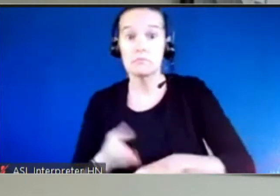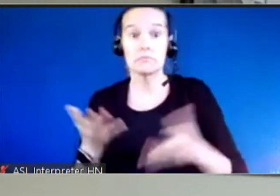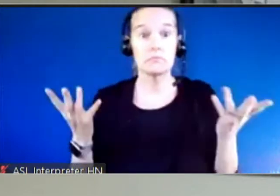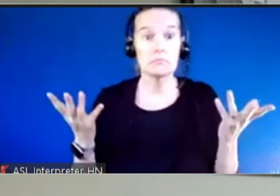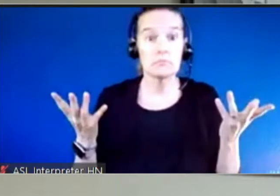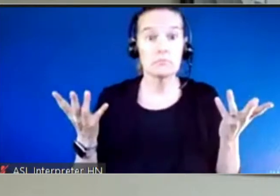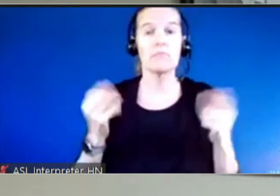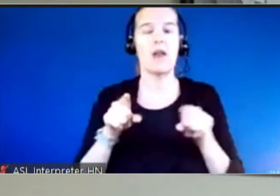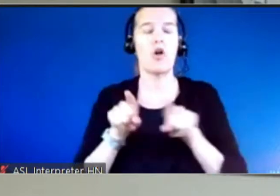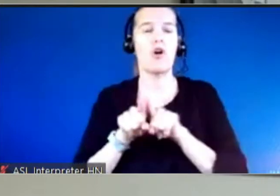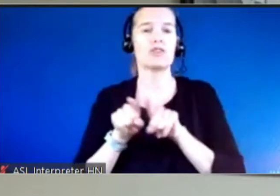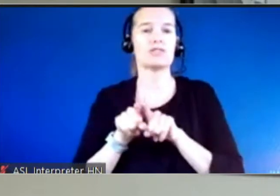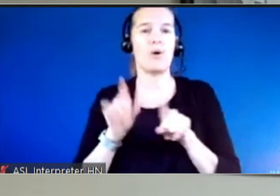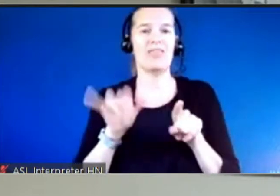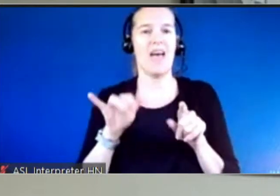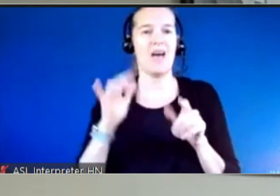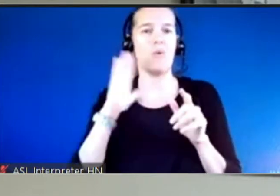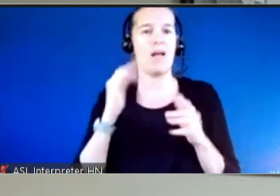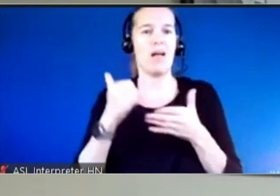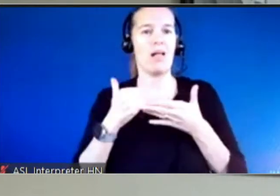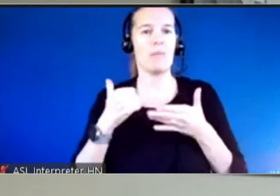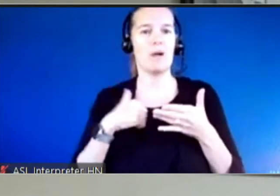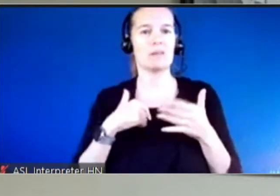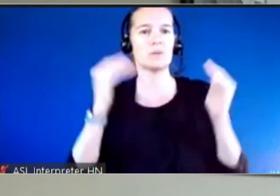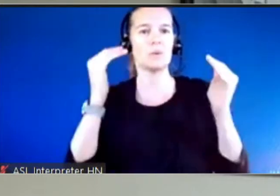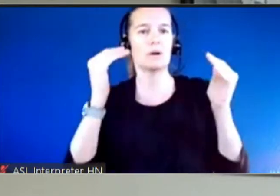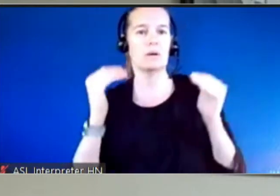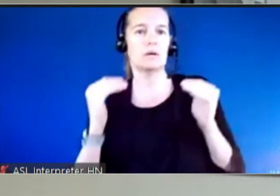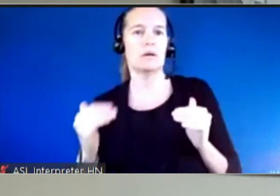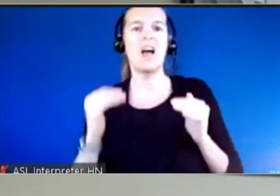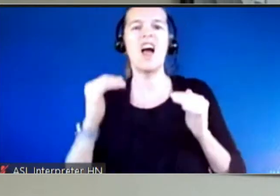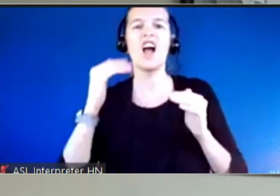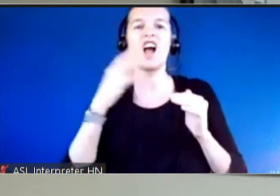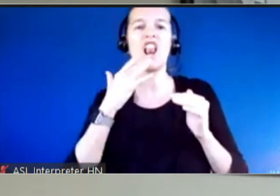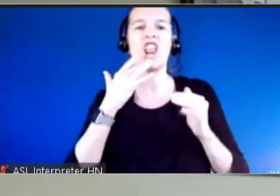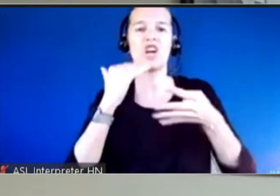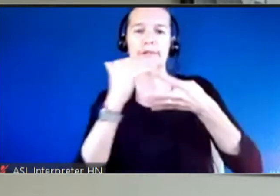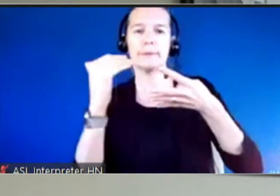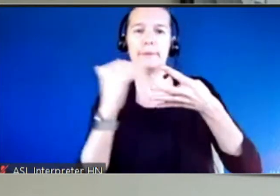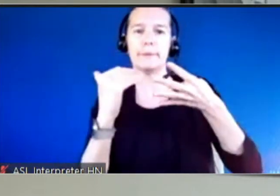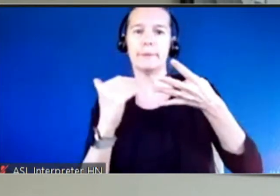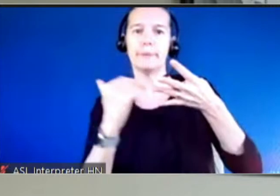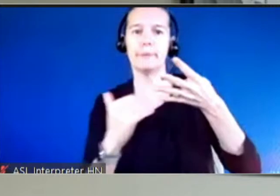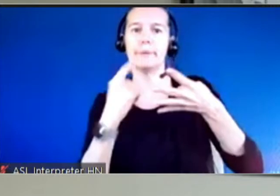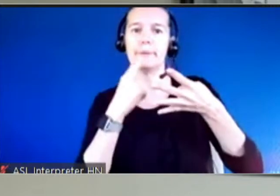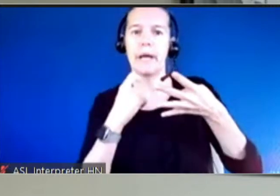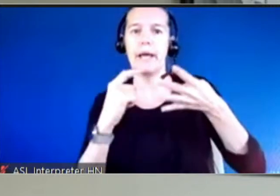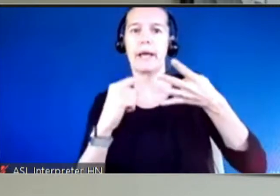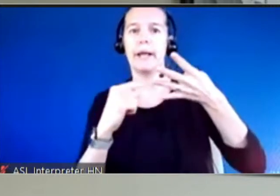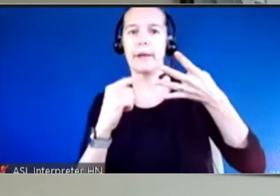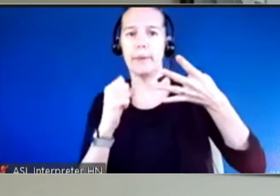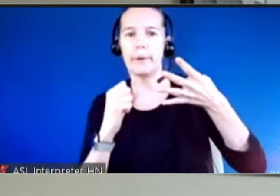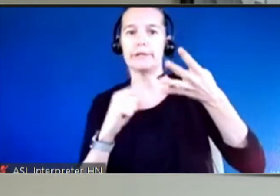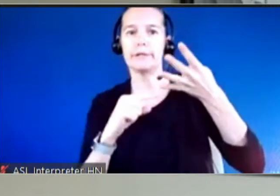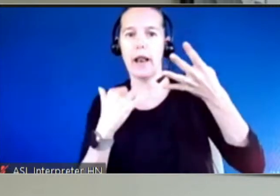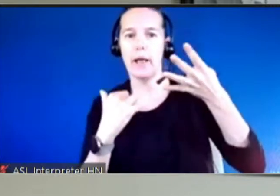on the governor's tier schedule. Total cases here have been